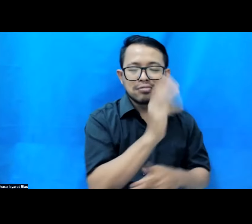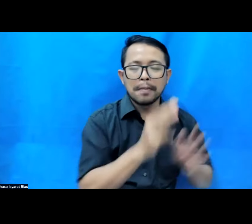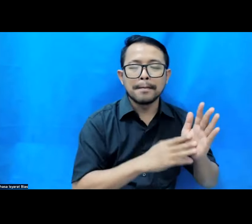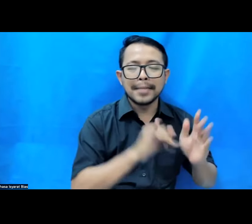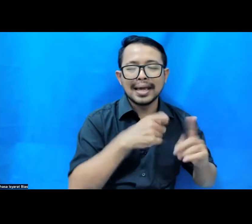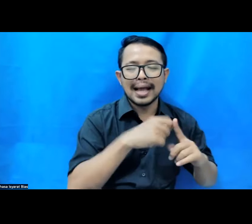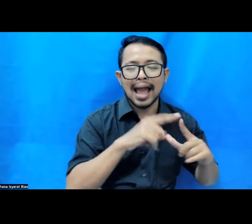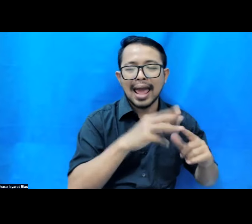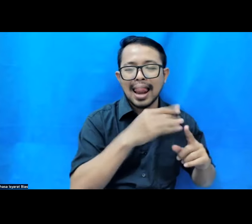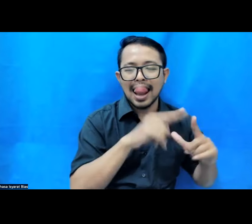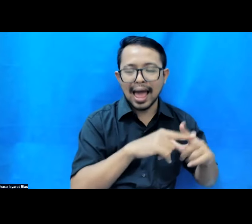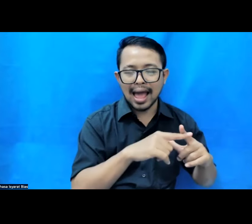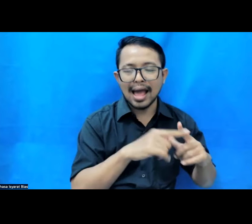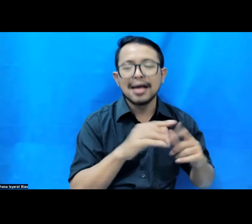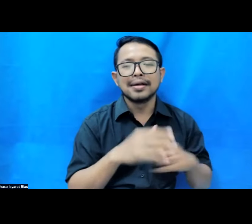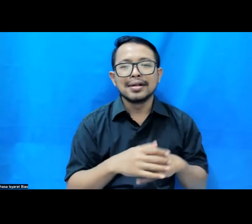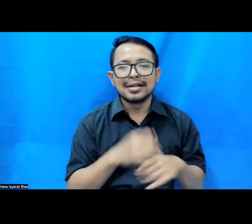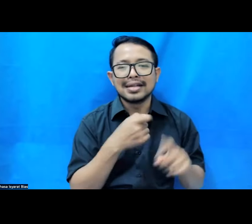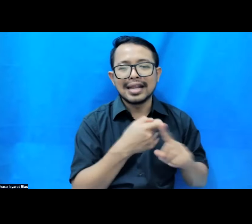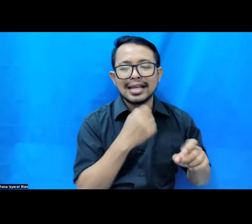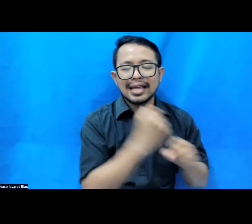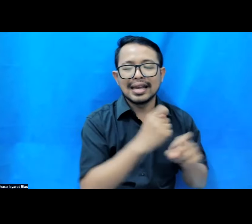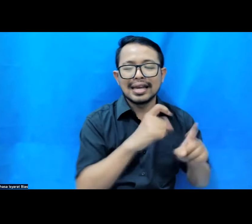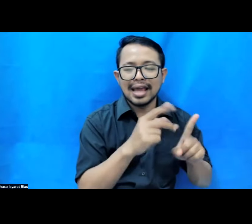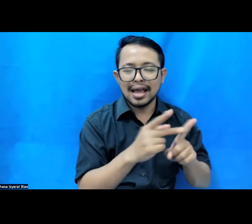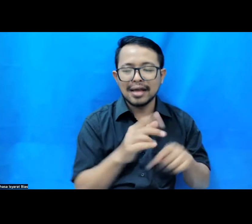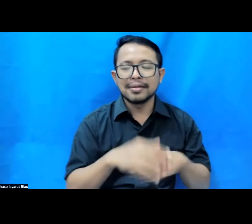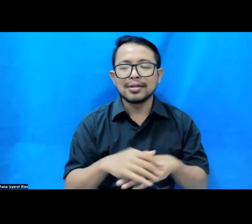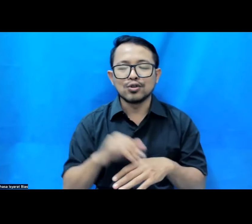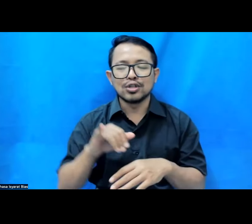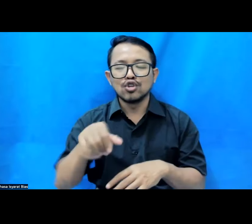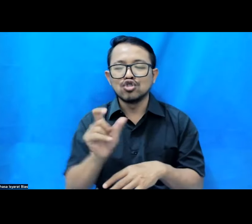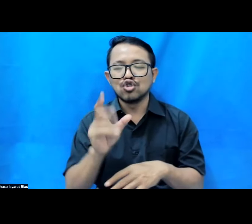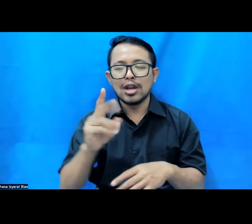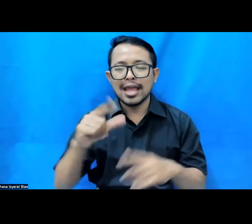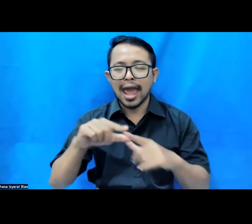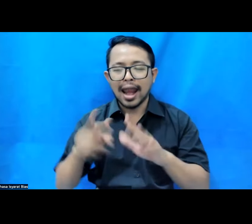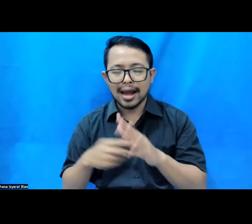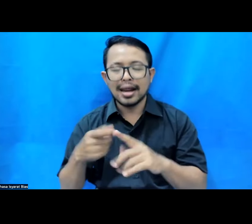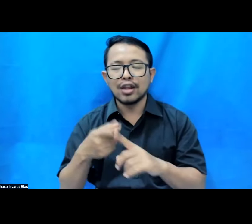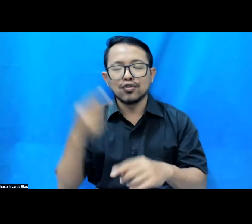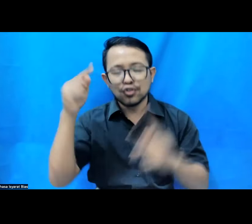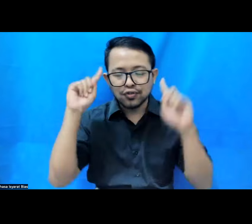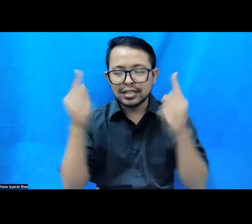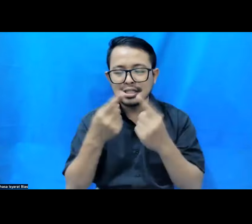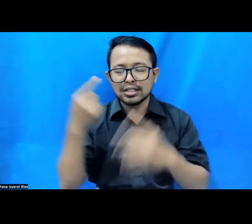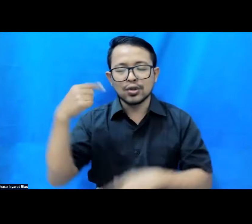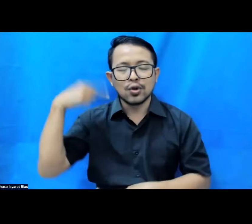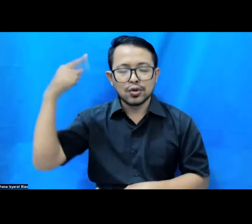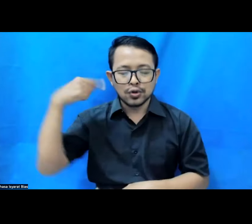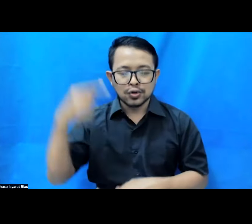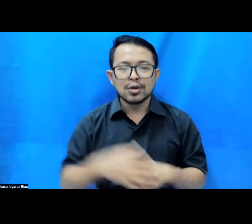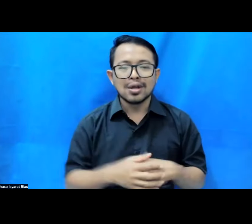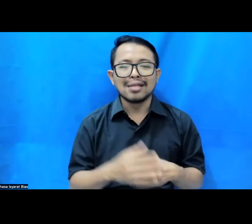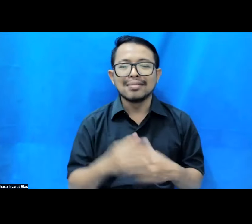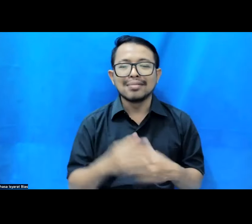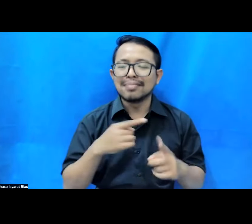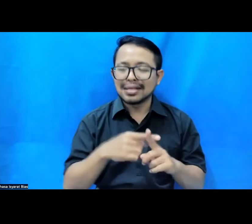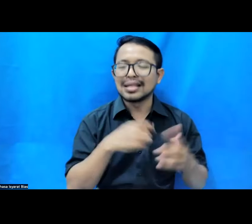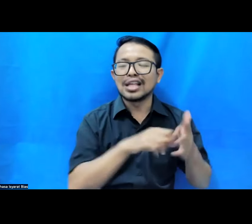Michaela Patrick from GDI Hub, as well as Julian Walker from University College London, UCL, and also for all of the discussants who